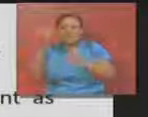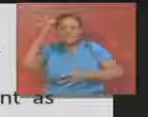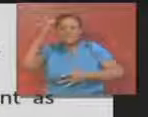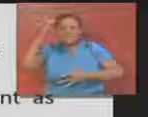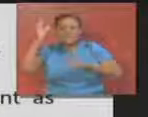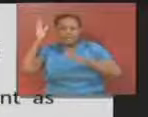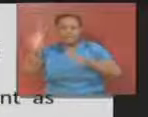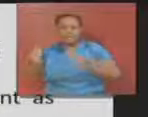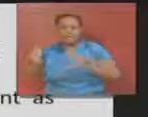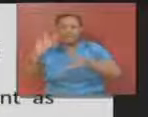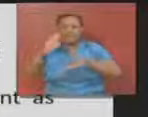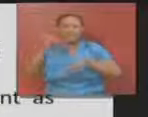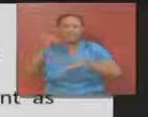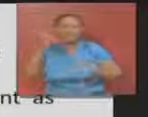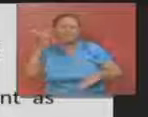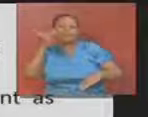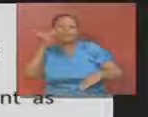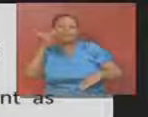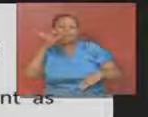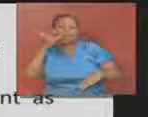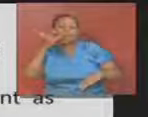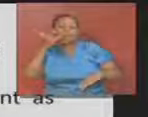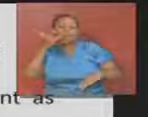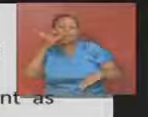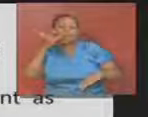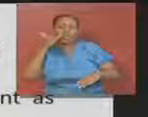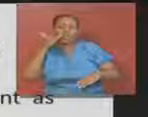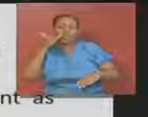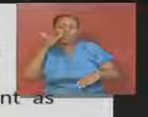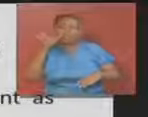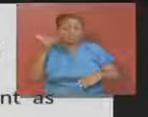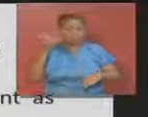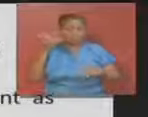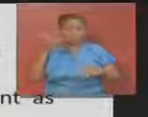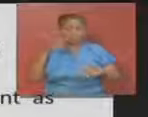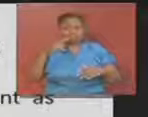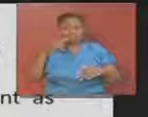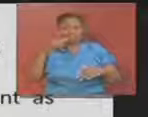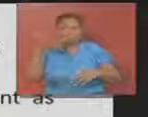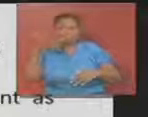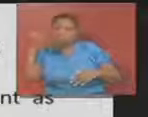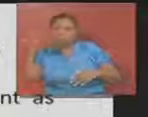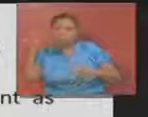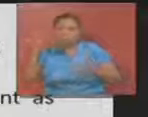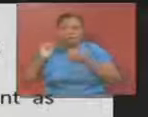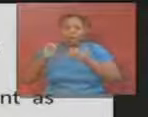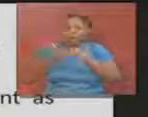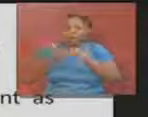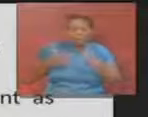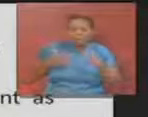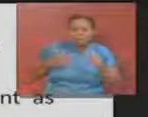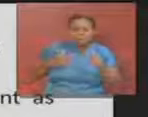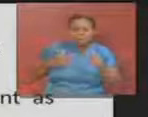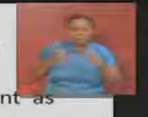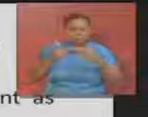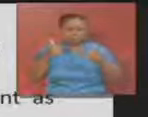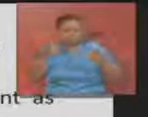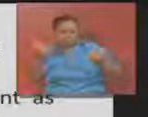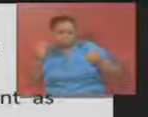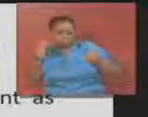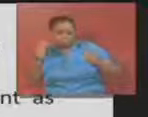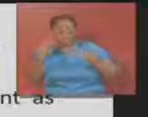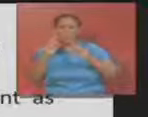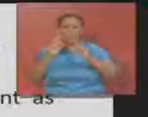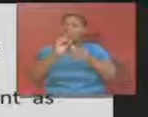at our healthcare facilities so that they can be collected. Despite these measures, though, a